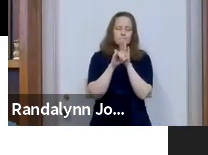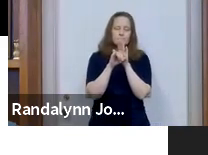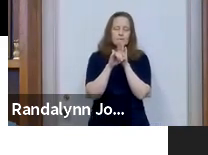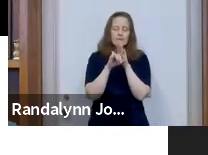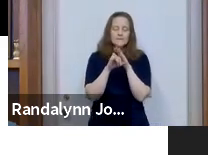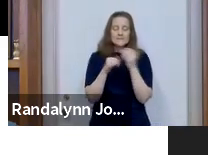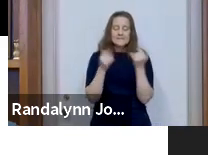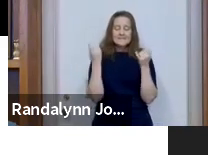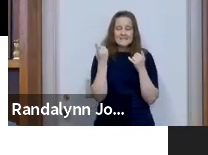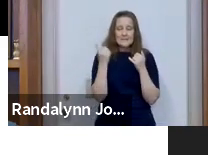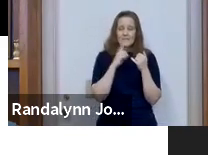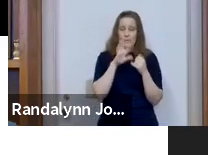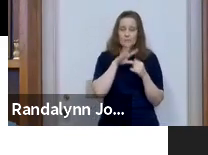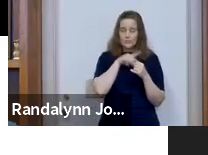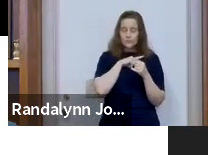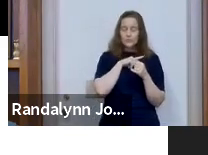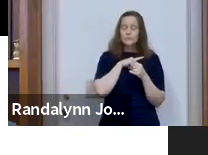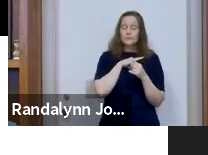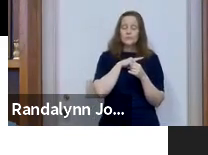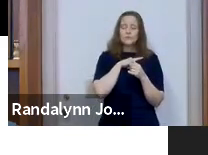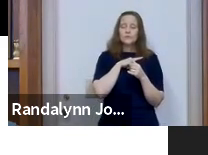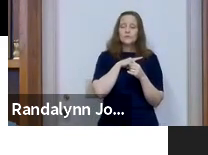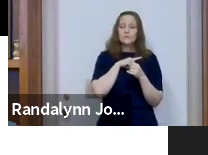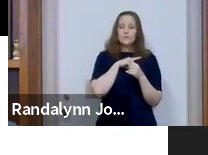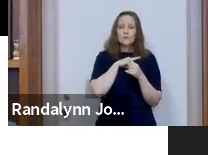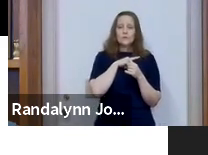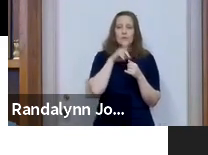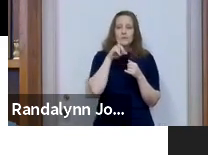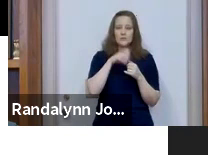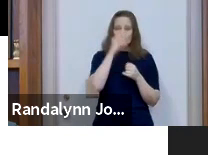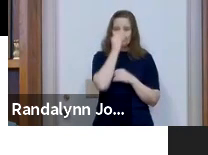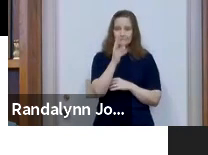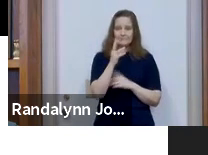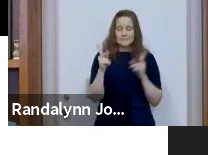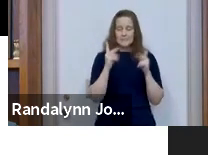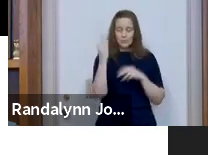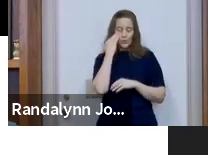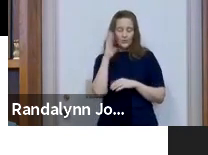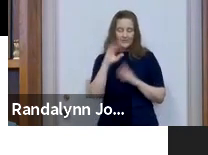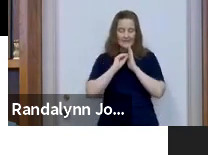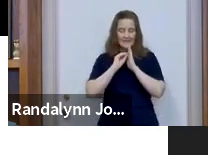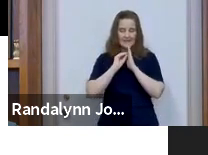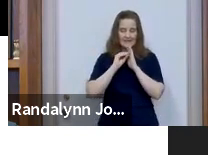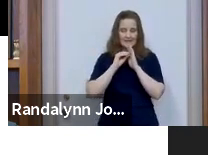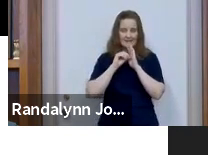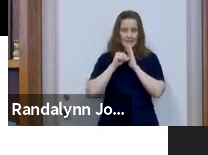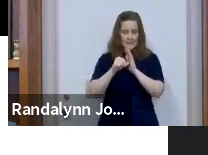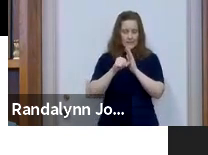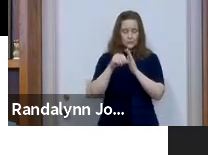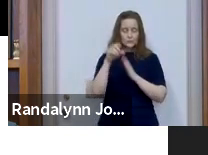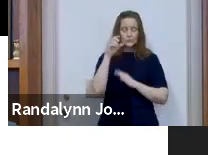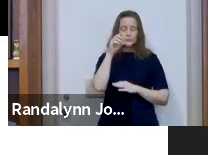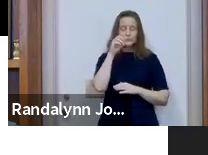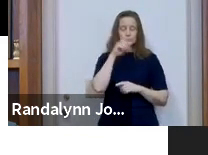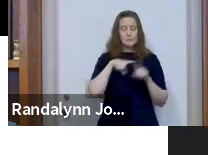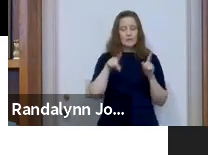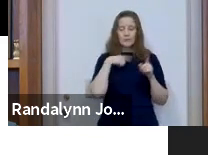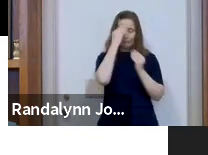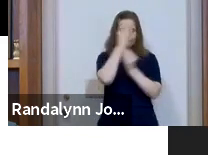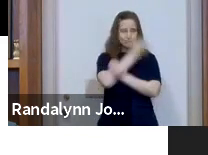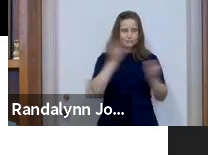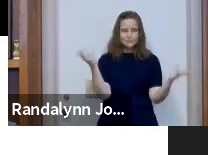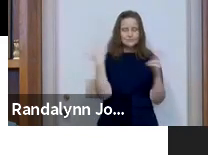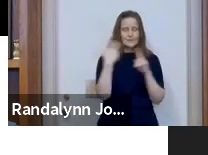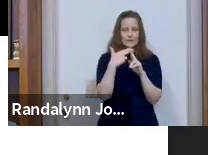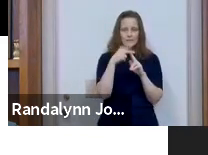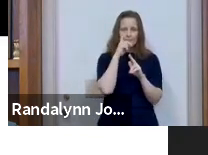something that is personal and we need to let folks know of their potential impact, but we do not disclose any names or